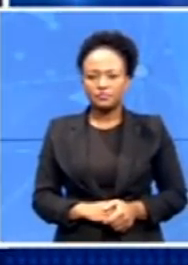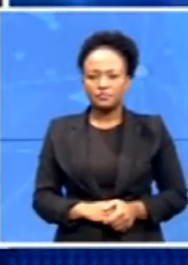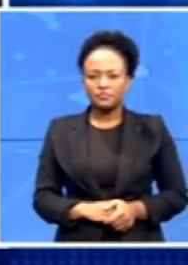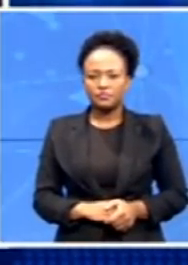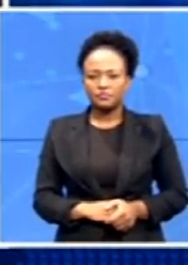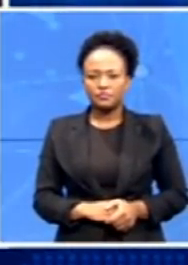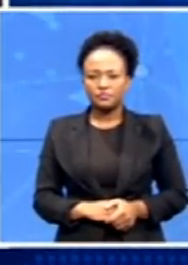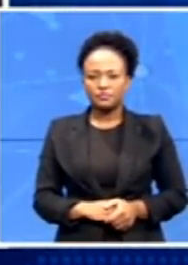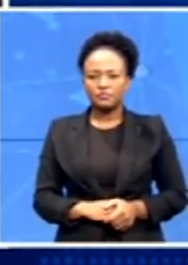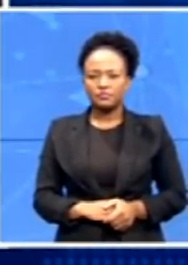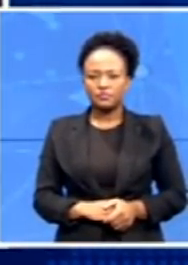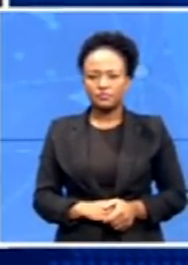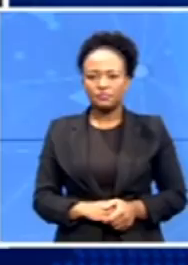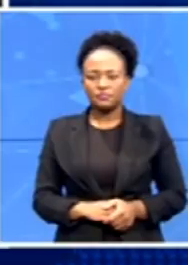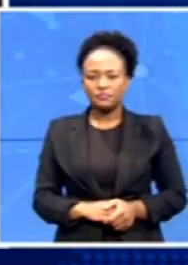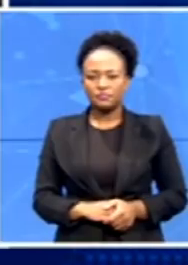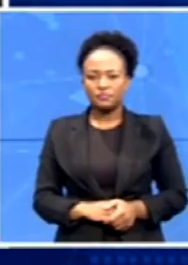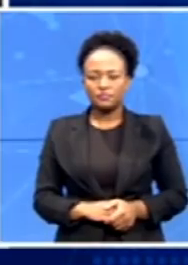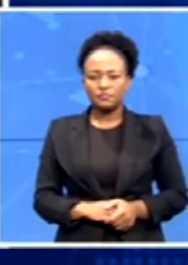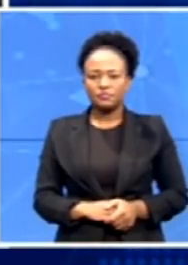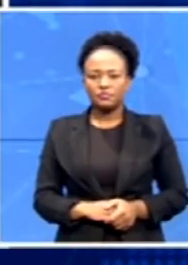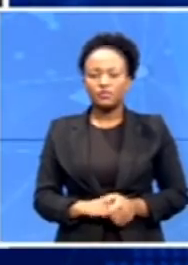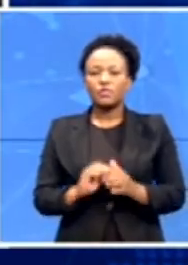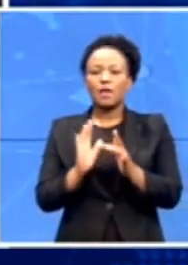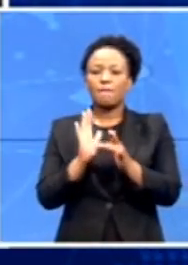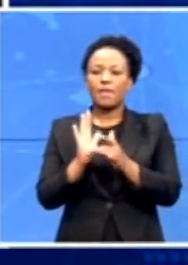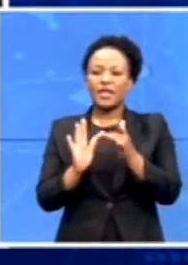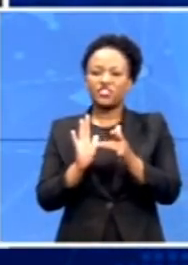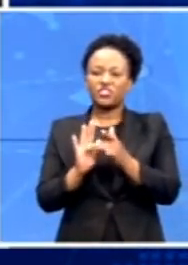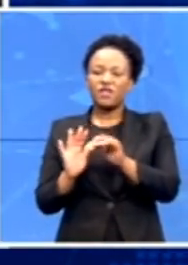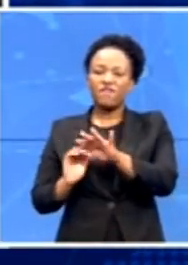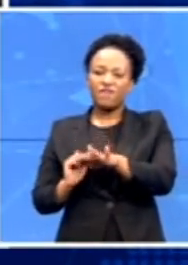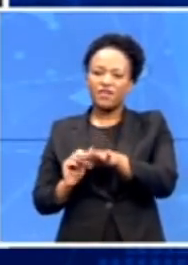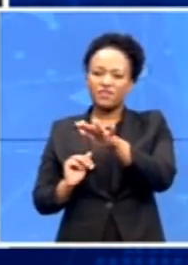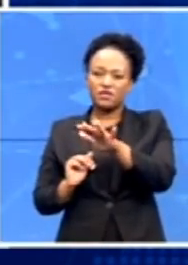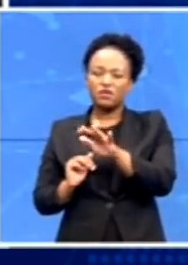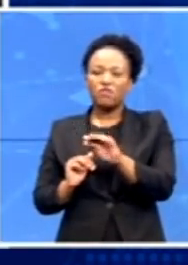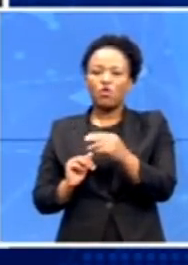It is also page 15 of Exhibit H2. If you look at the bottom,